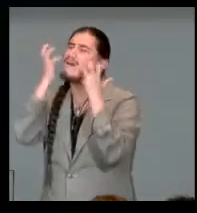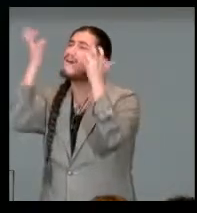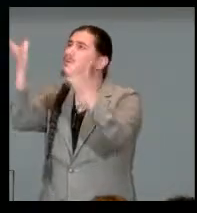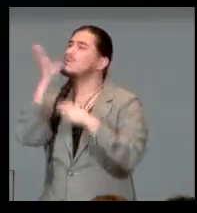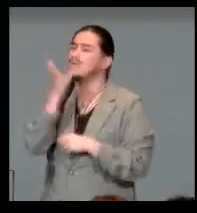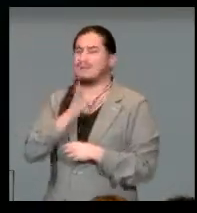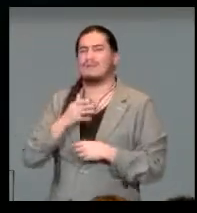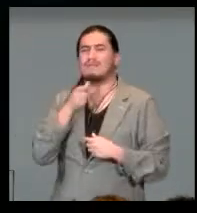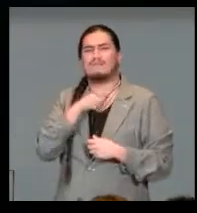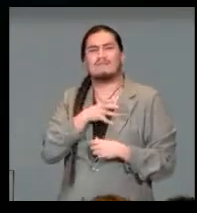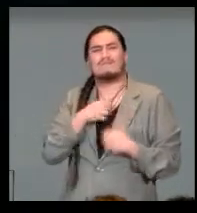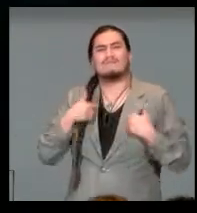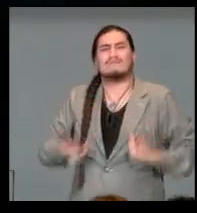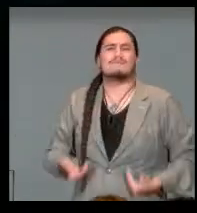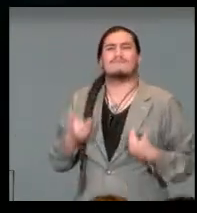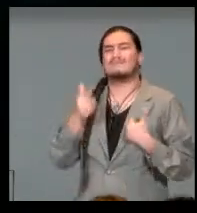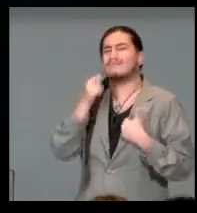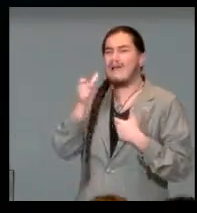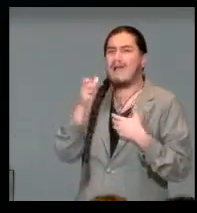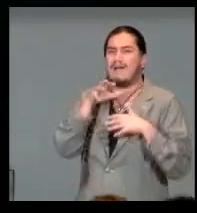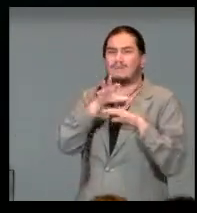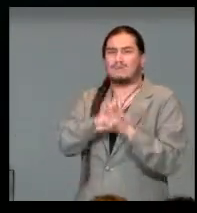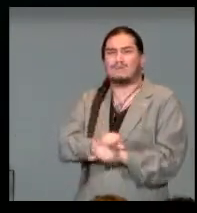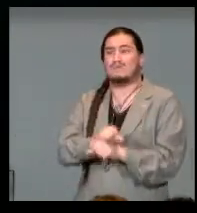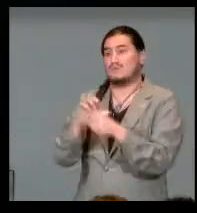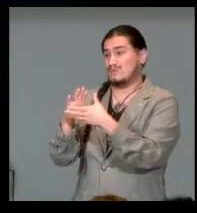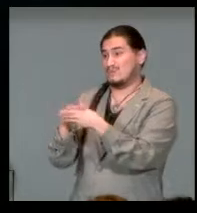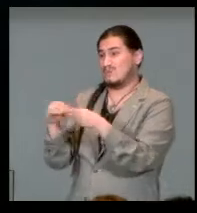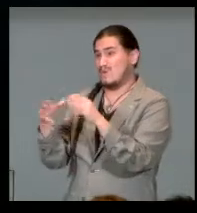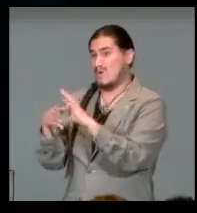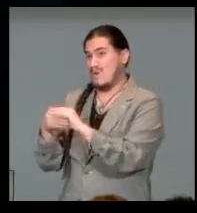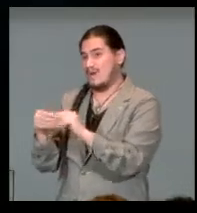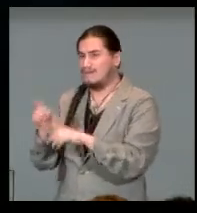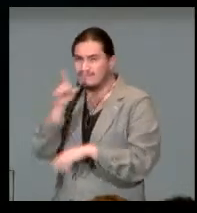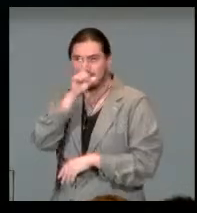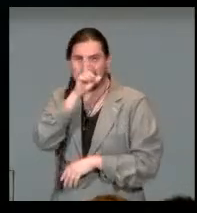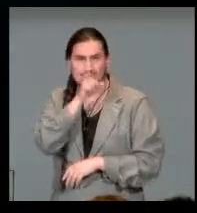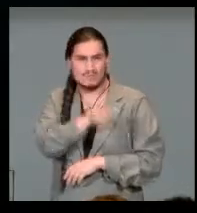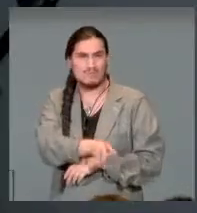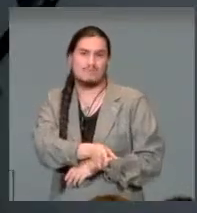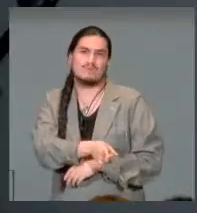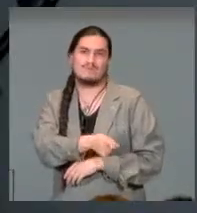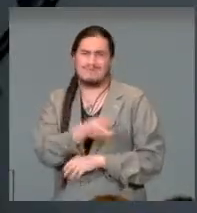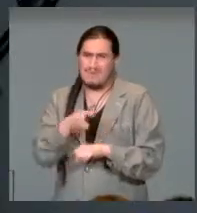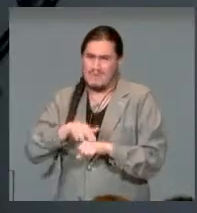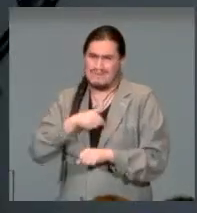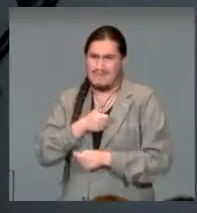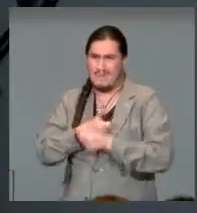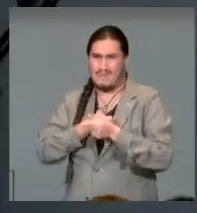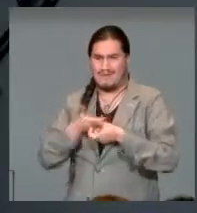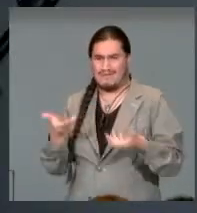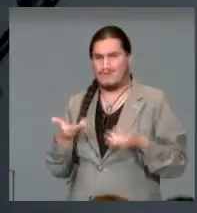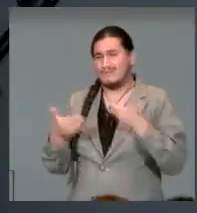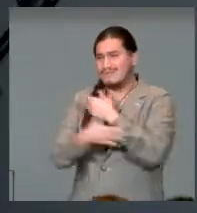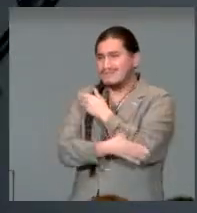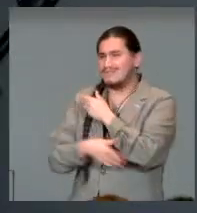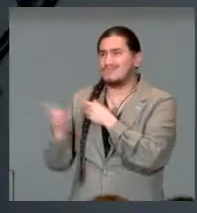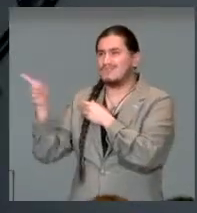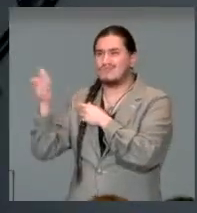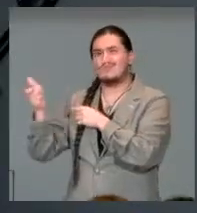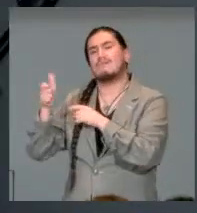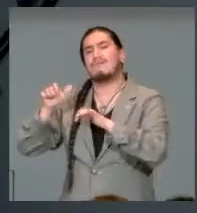to myth being truth. Of course, I'm a threat. This nation is a